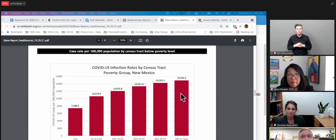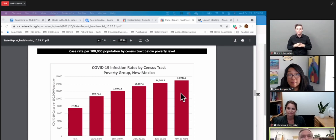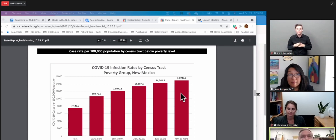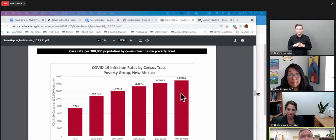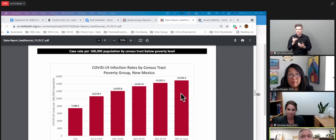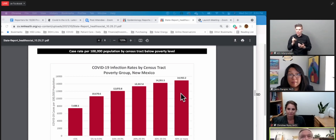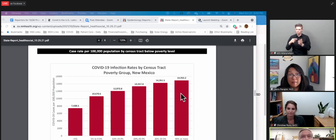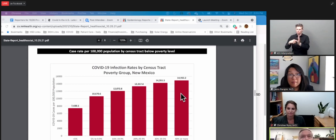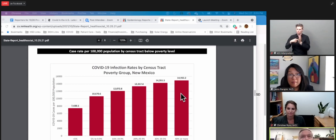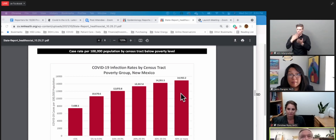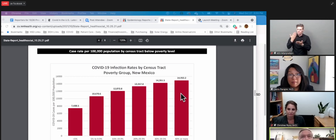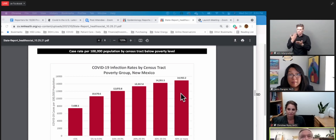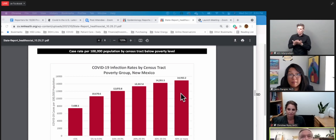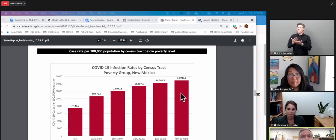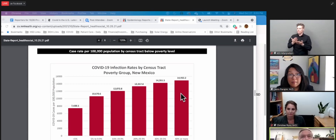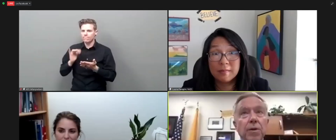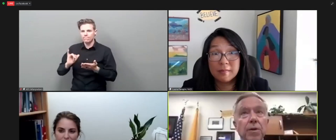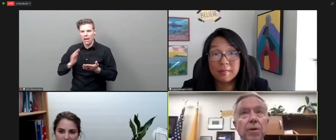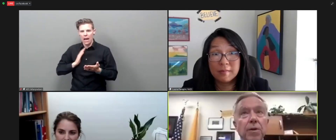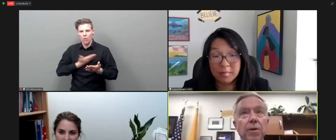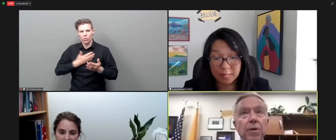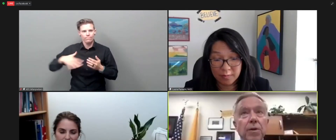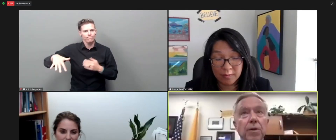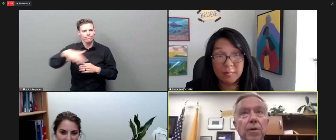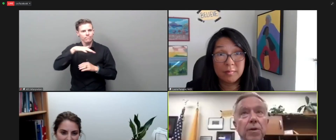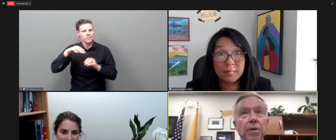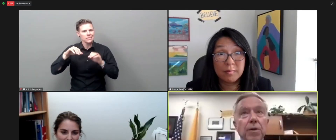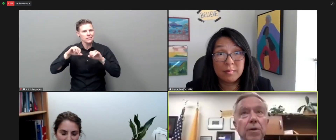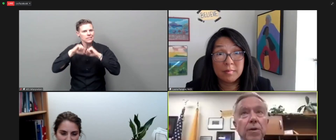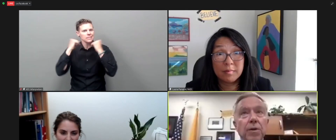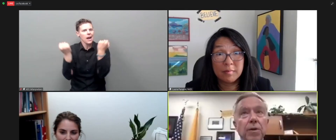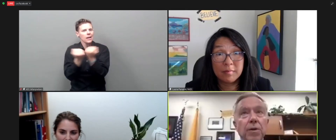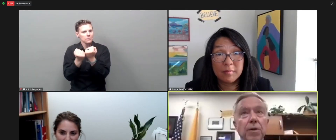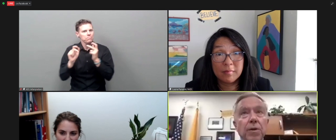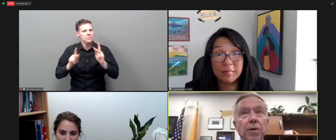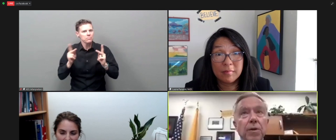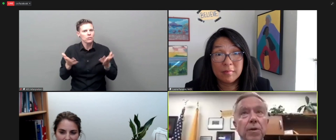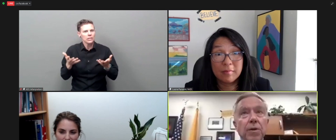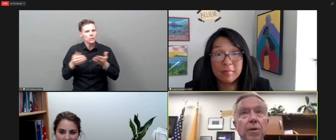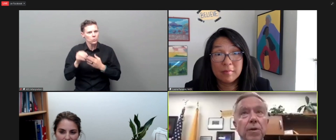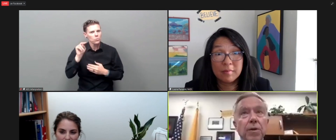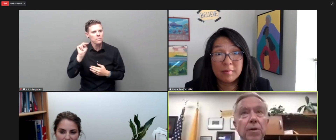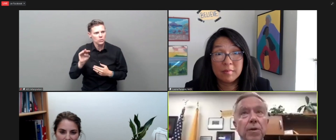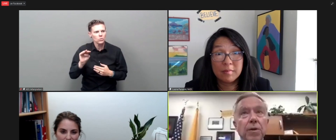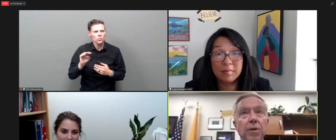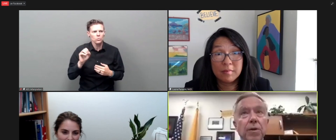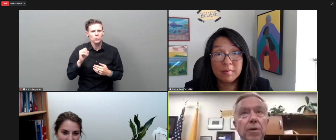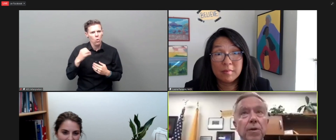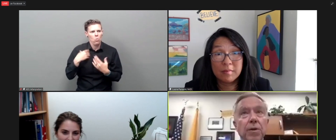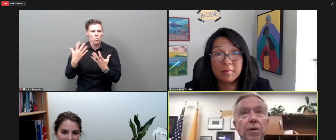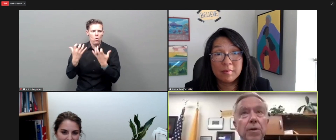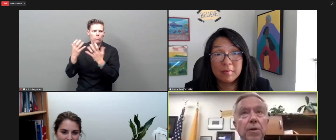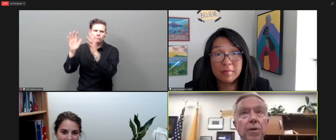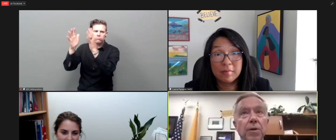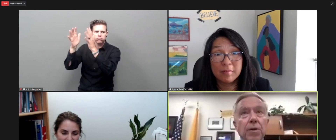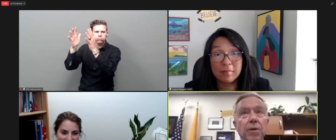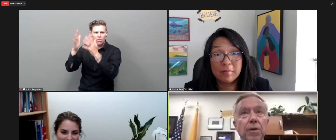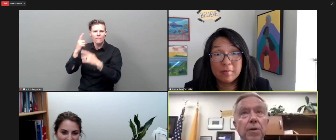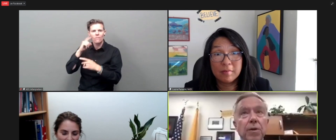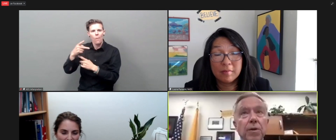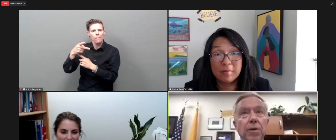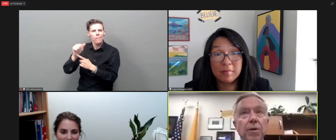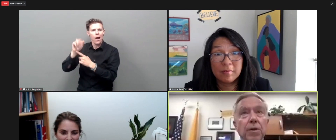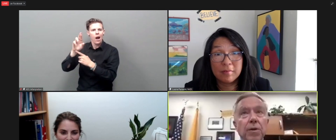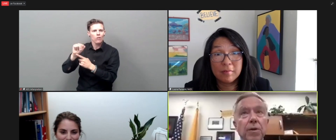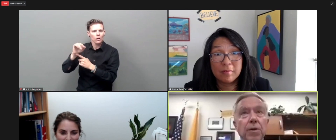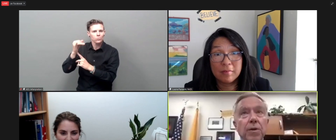I do want to also commend Dr. Perron, who right out of the gate with the vaccine effort,